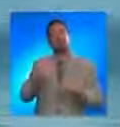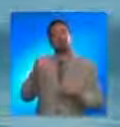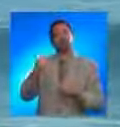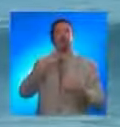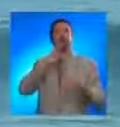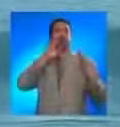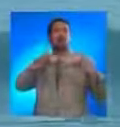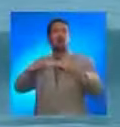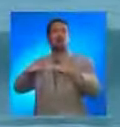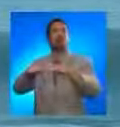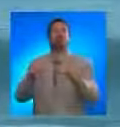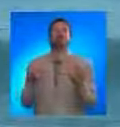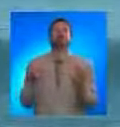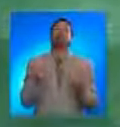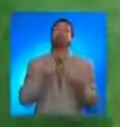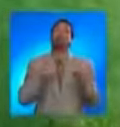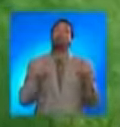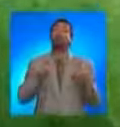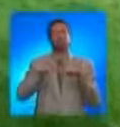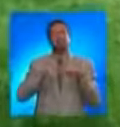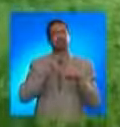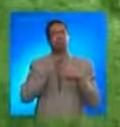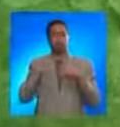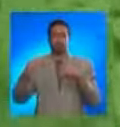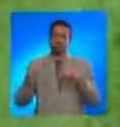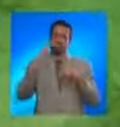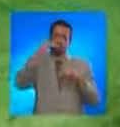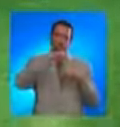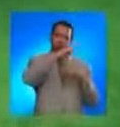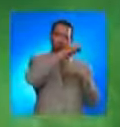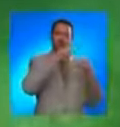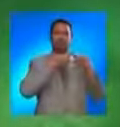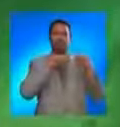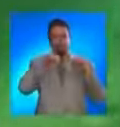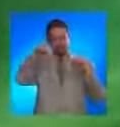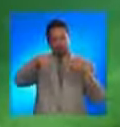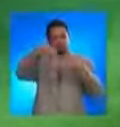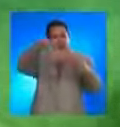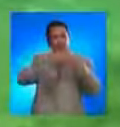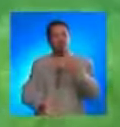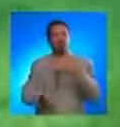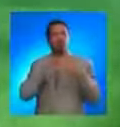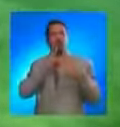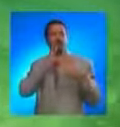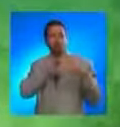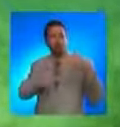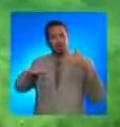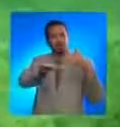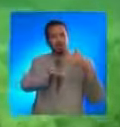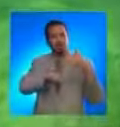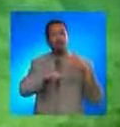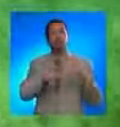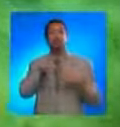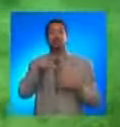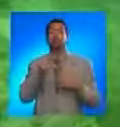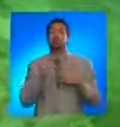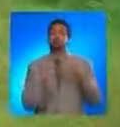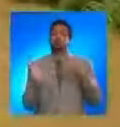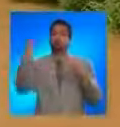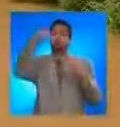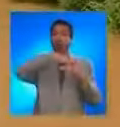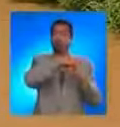are functions of its height in open ocean, but they are also influenced by topography and variations on the ocean floor near the impact